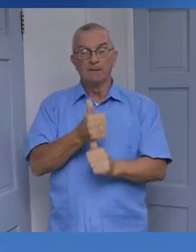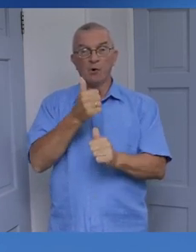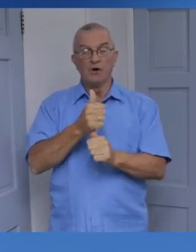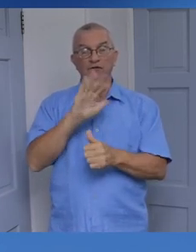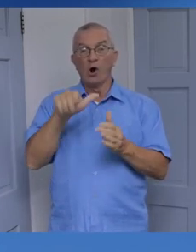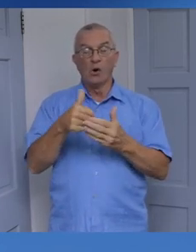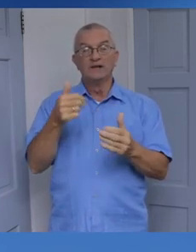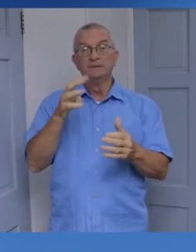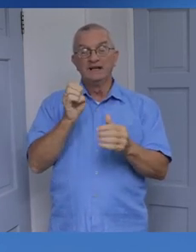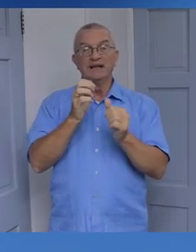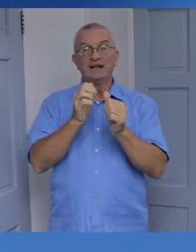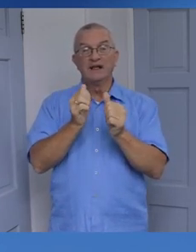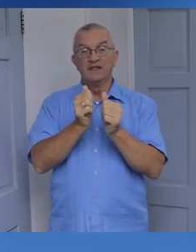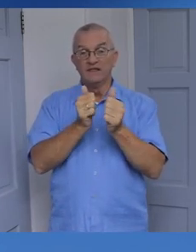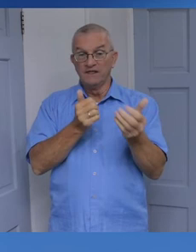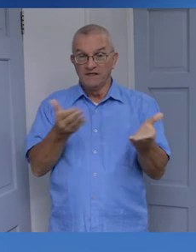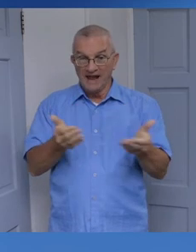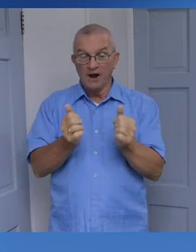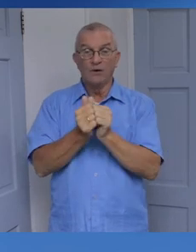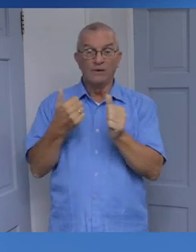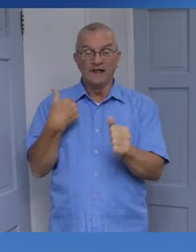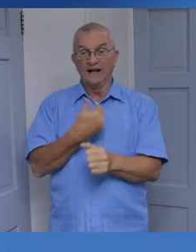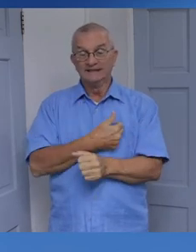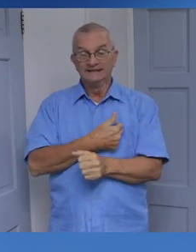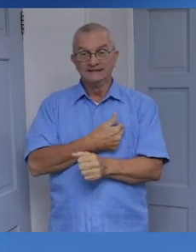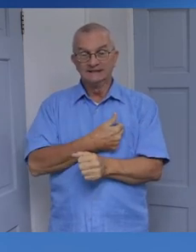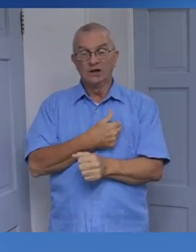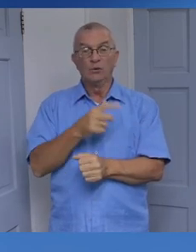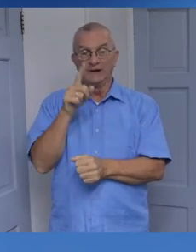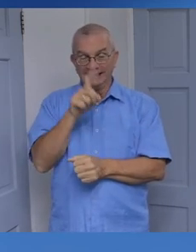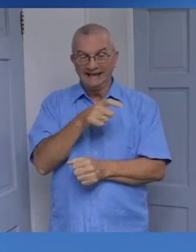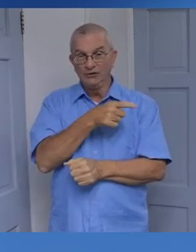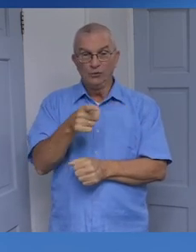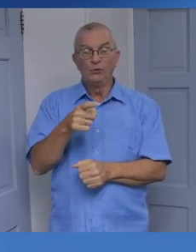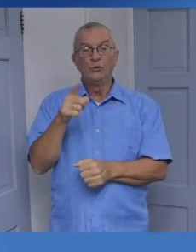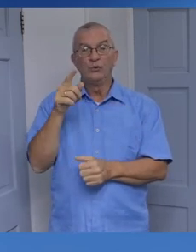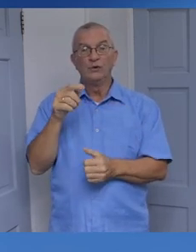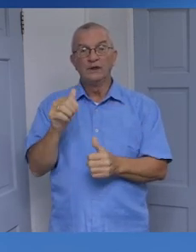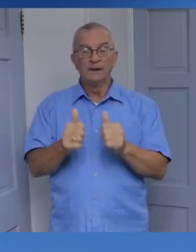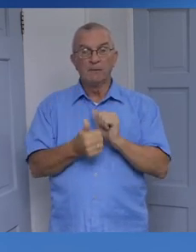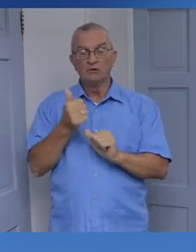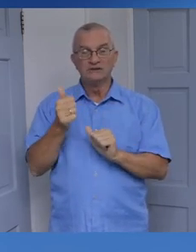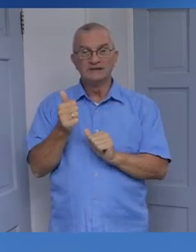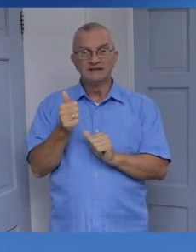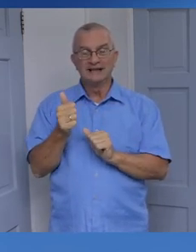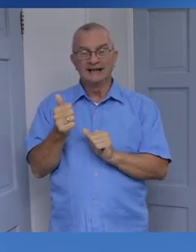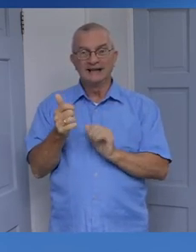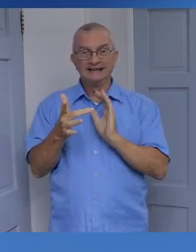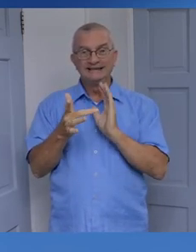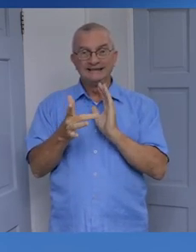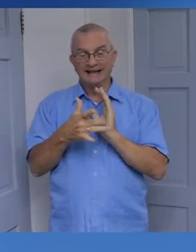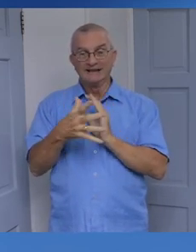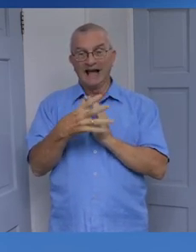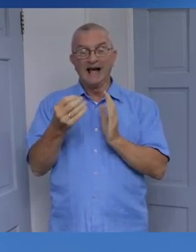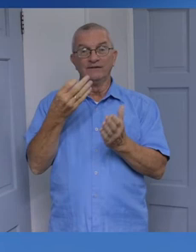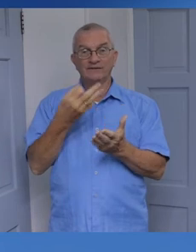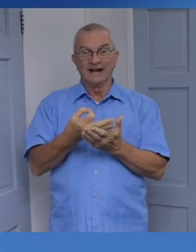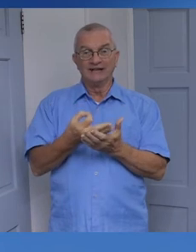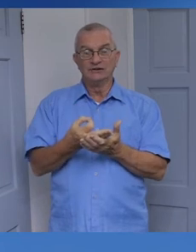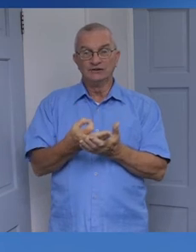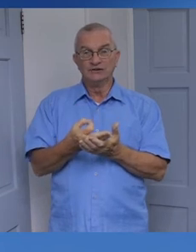when we need you the most, technically and financially. In closing, I